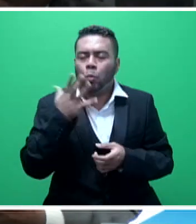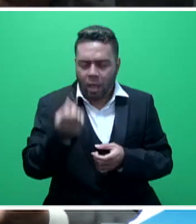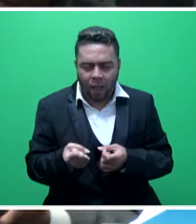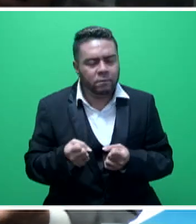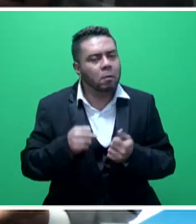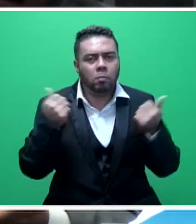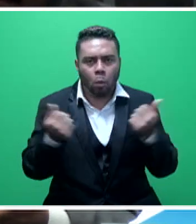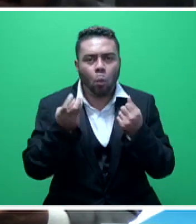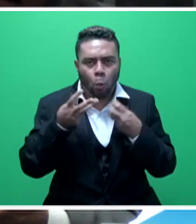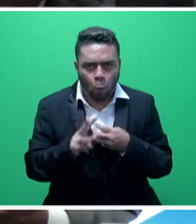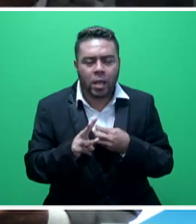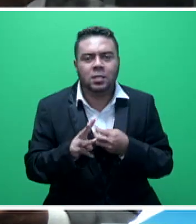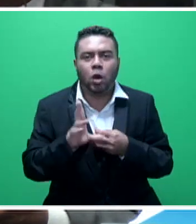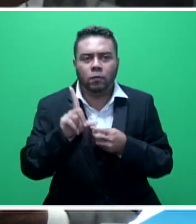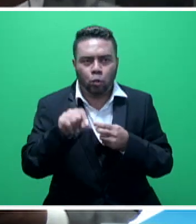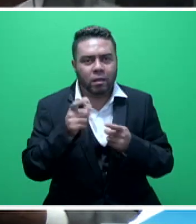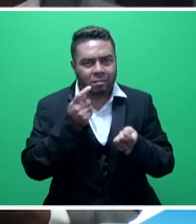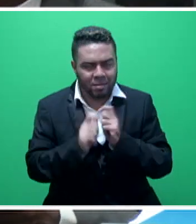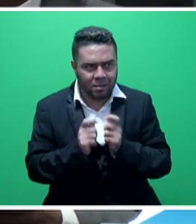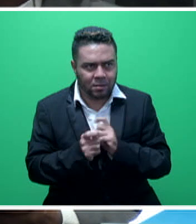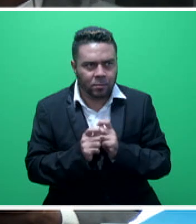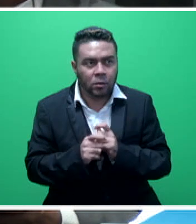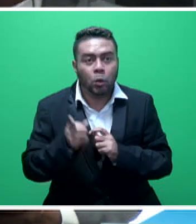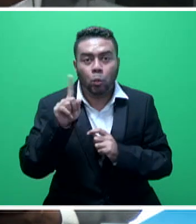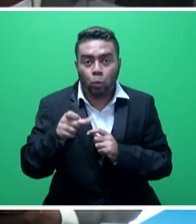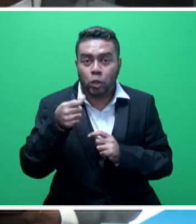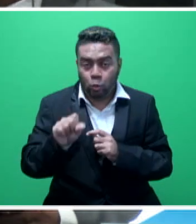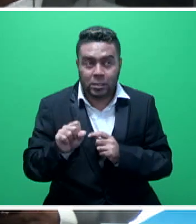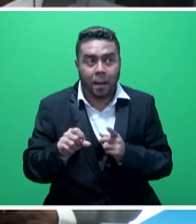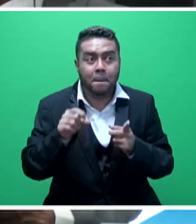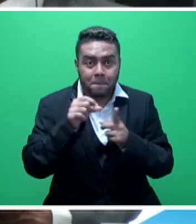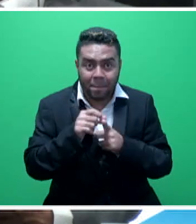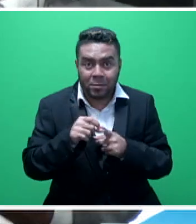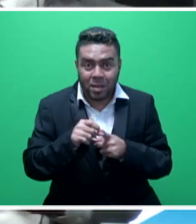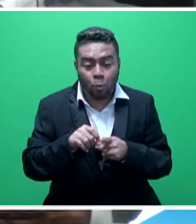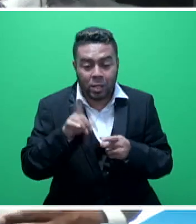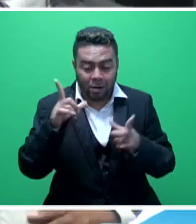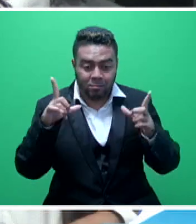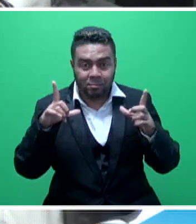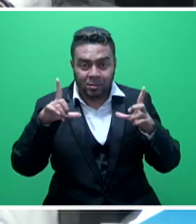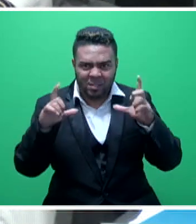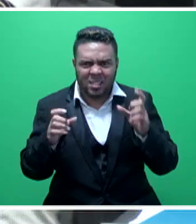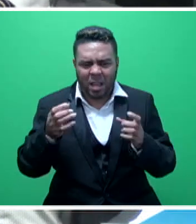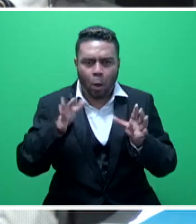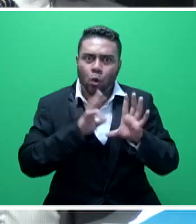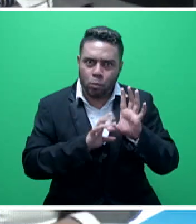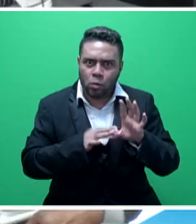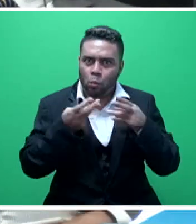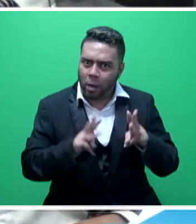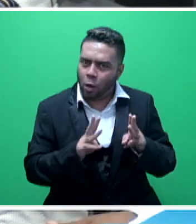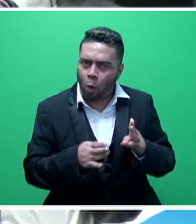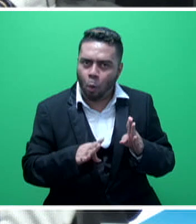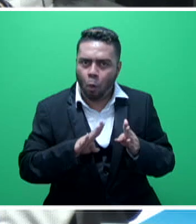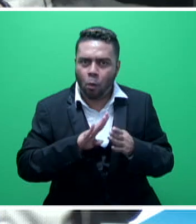doing cervical cancer testing. We use pap smear, which is both an automated or a manual method, and the